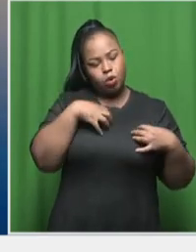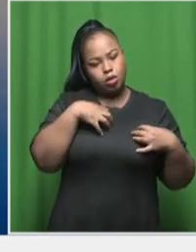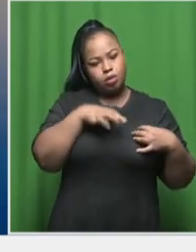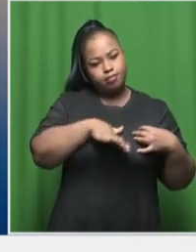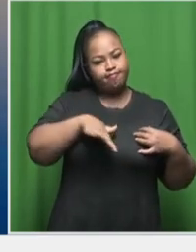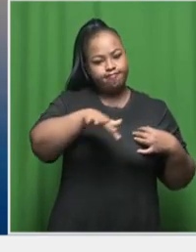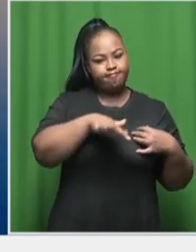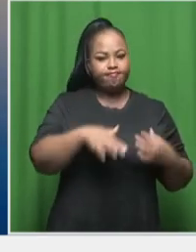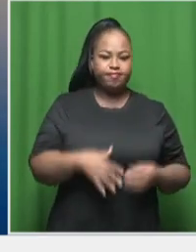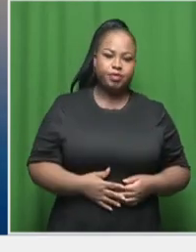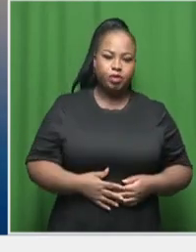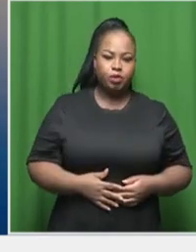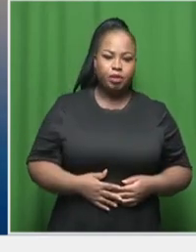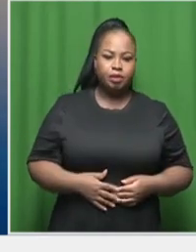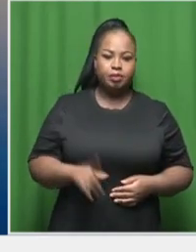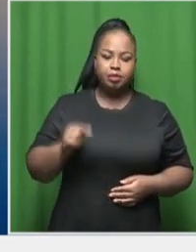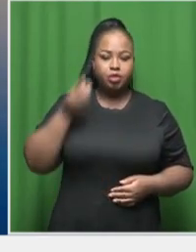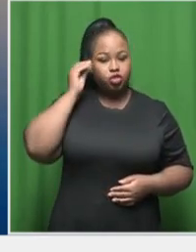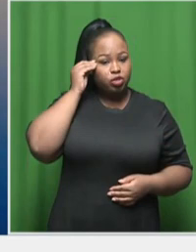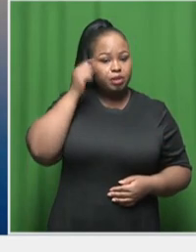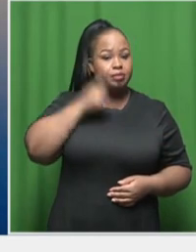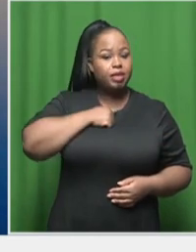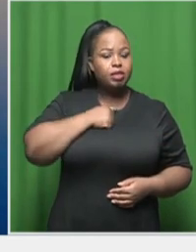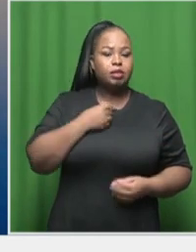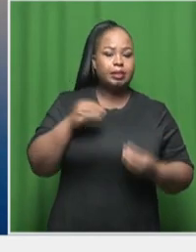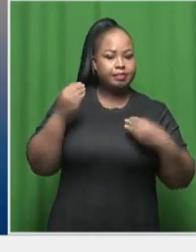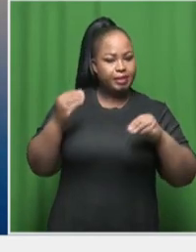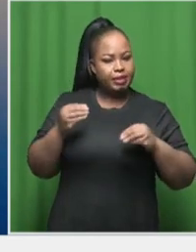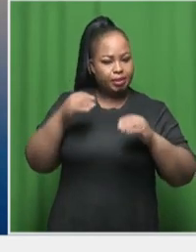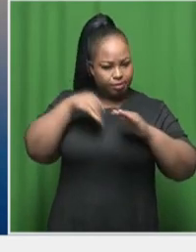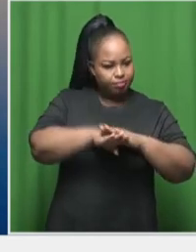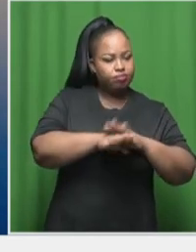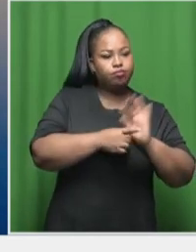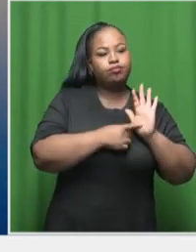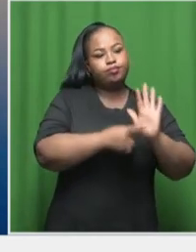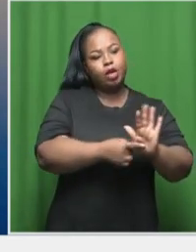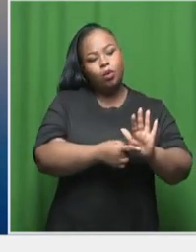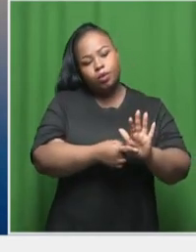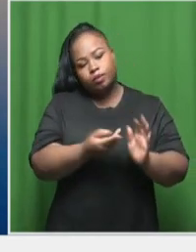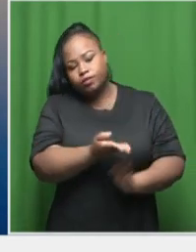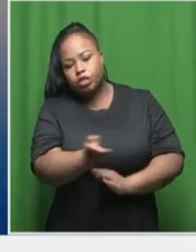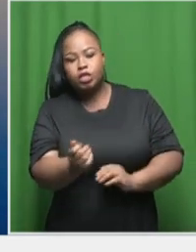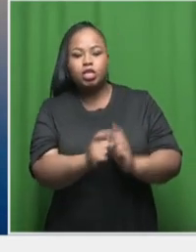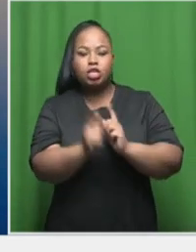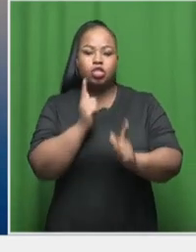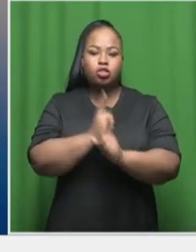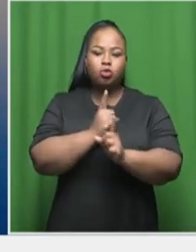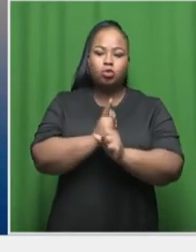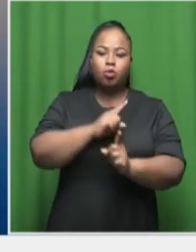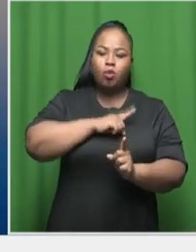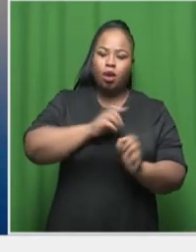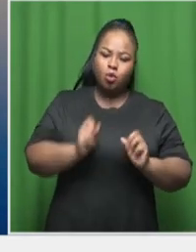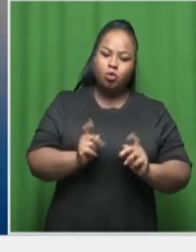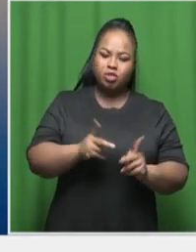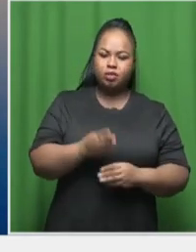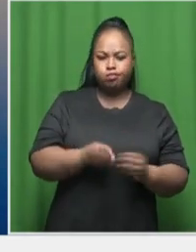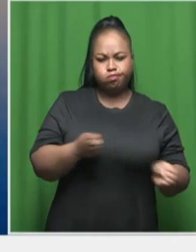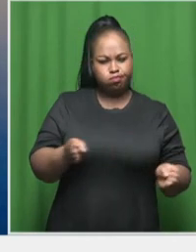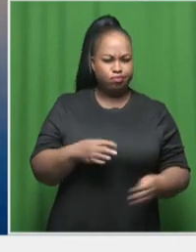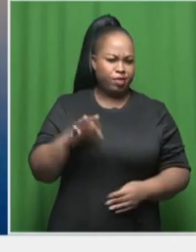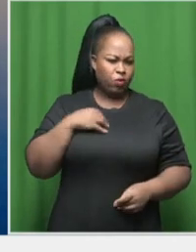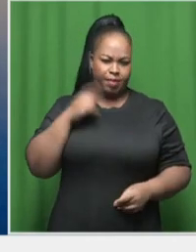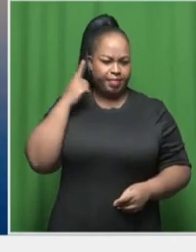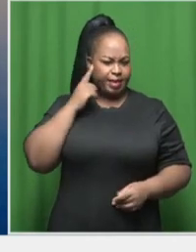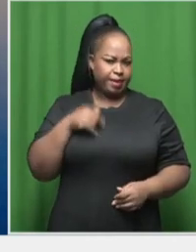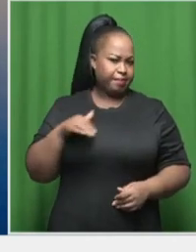space. So my interest is to take such businesses and put them in the township because there is more opportunities there. And I don't think we're taking that